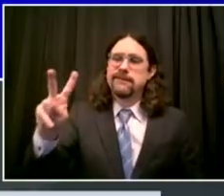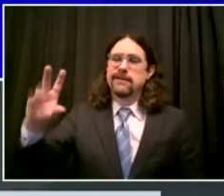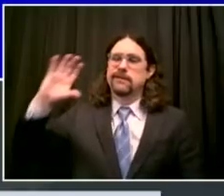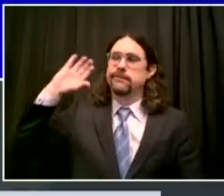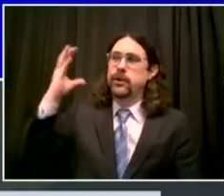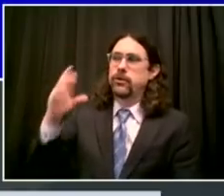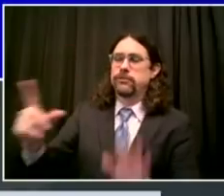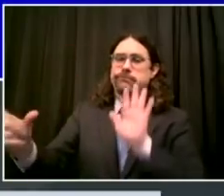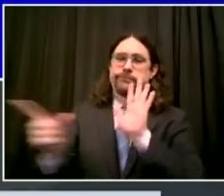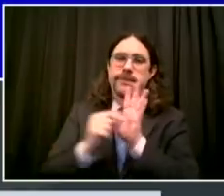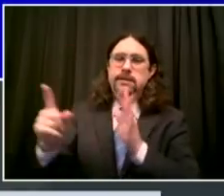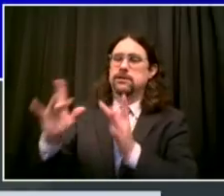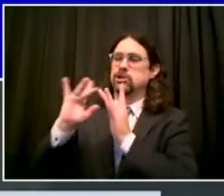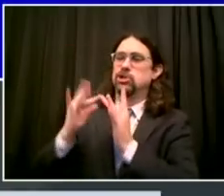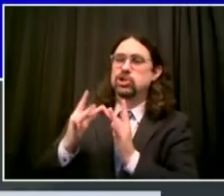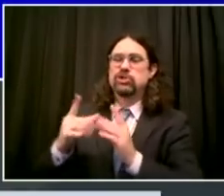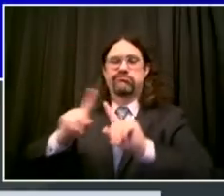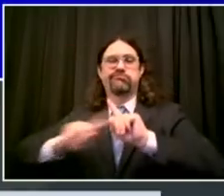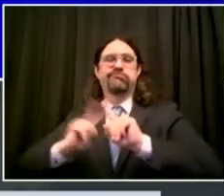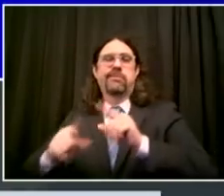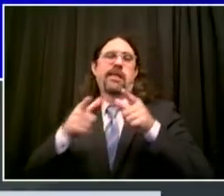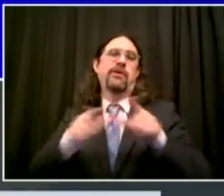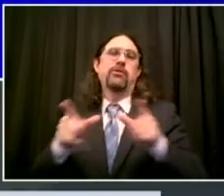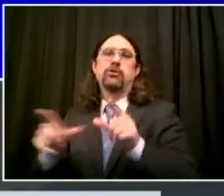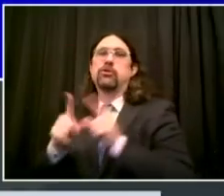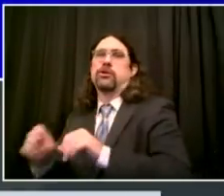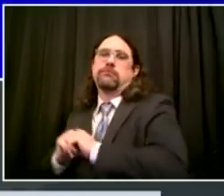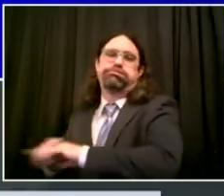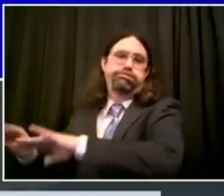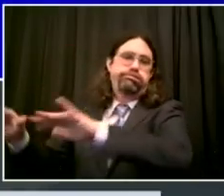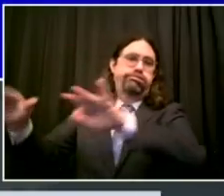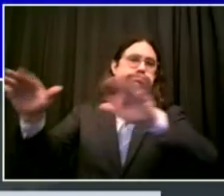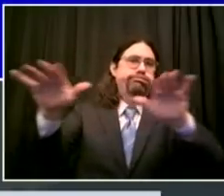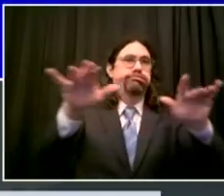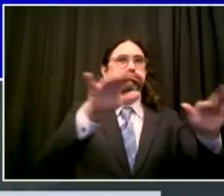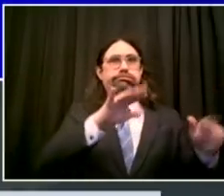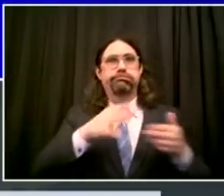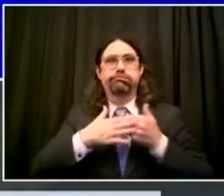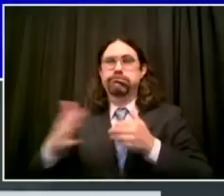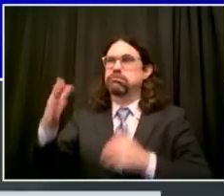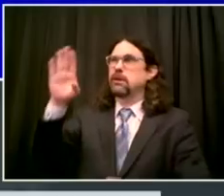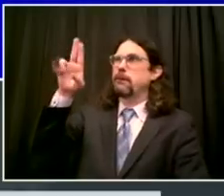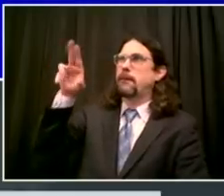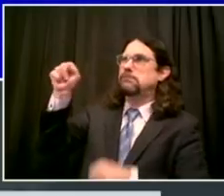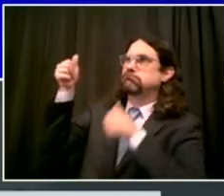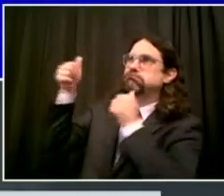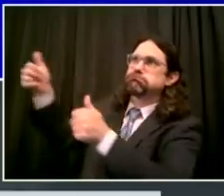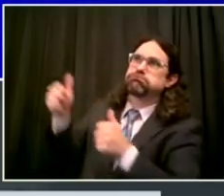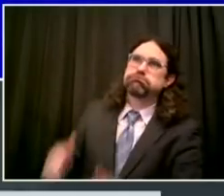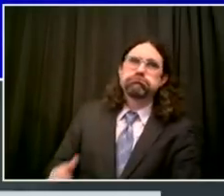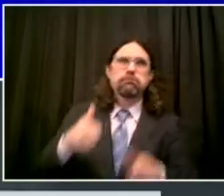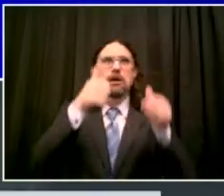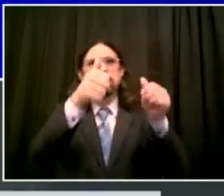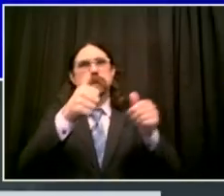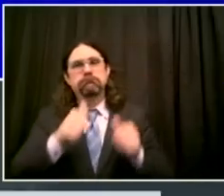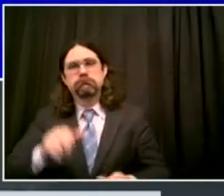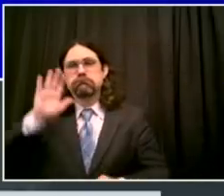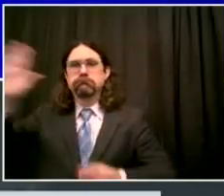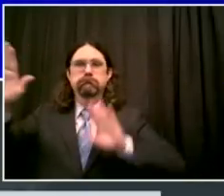passing day, every passing week, we're going to expand the amount of testing and who can get tested.